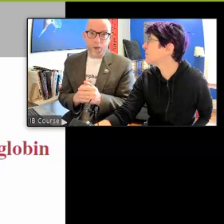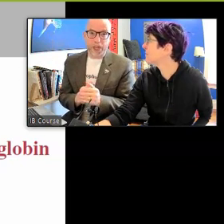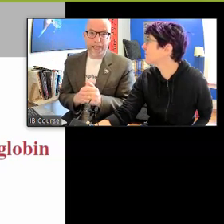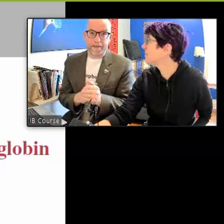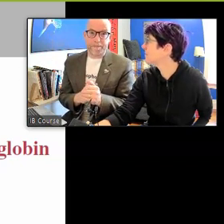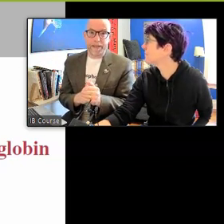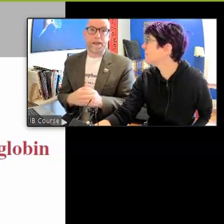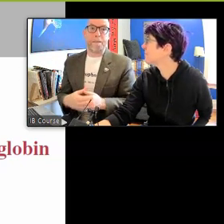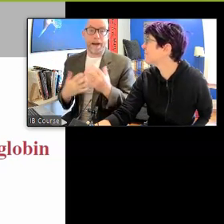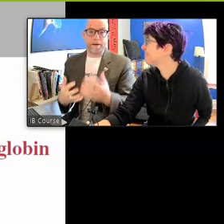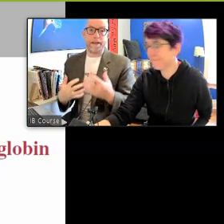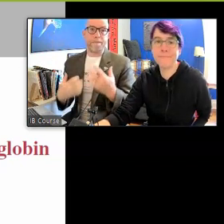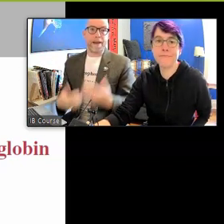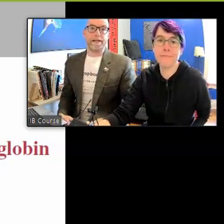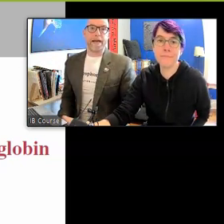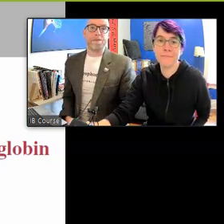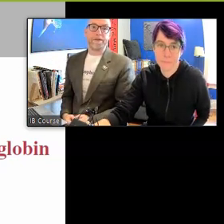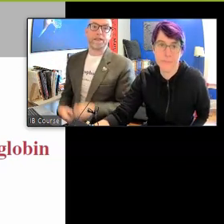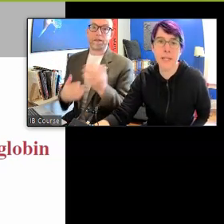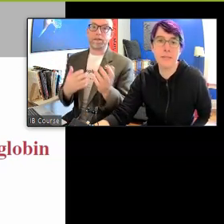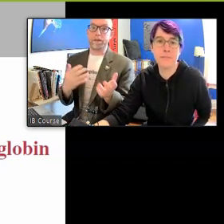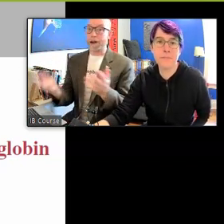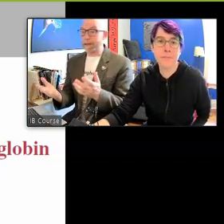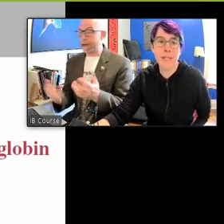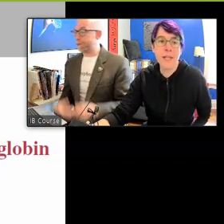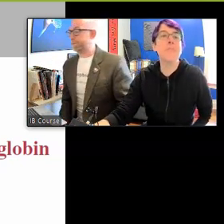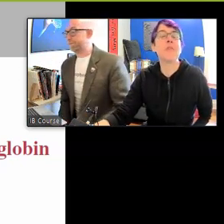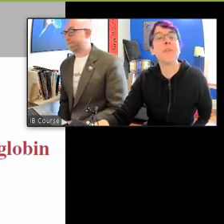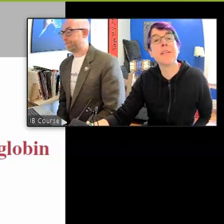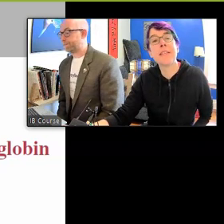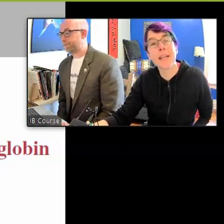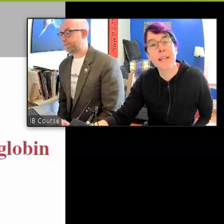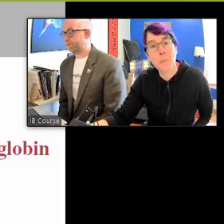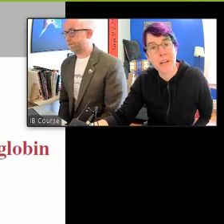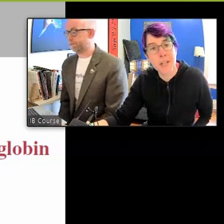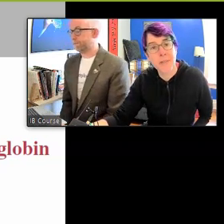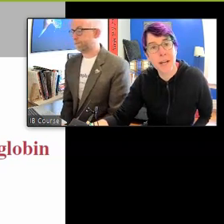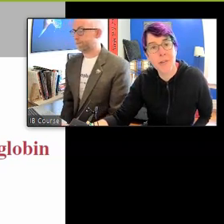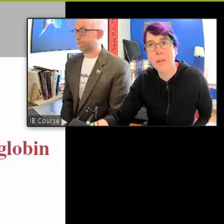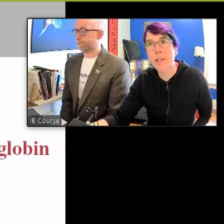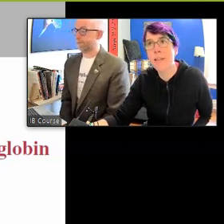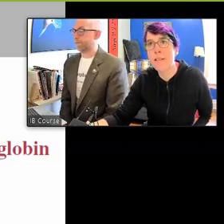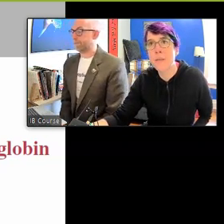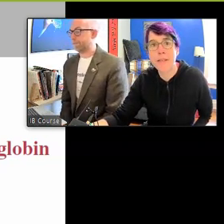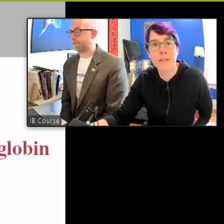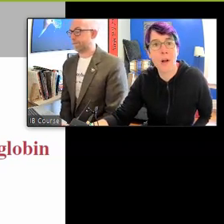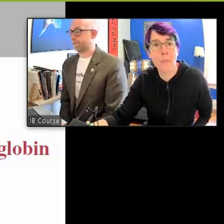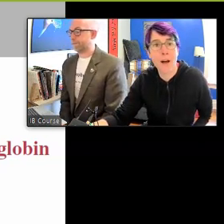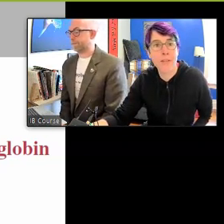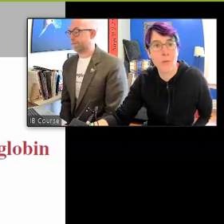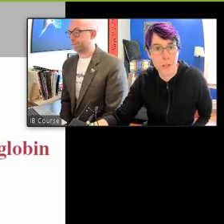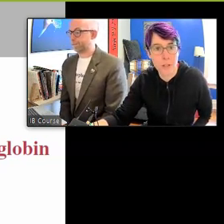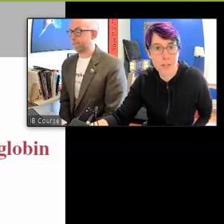thing that you think. It's apparently maladaptive. It's not adaptive. So there's this like expression, right? Surely this is the best of